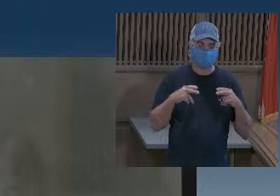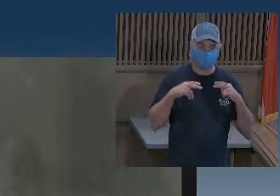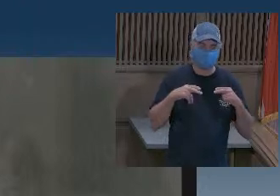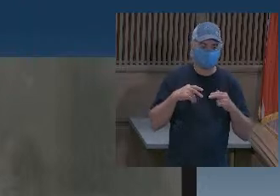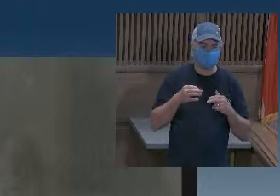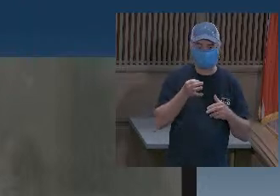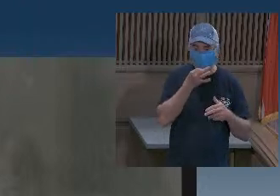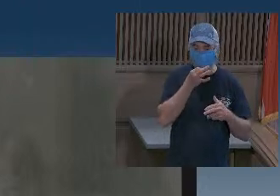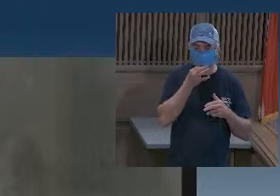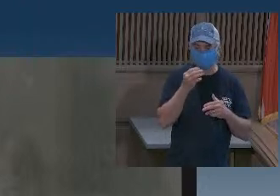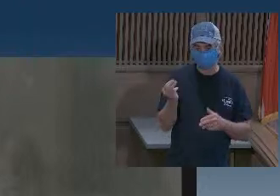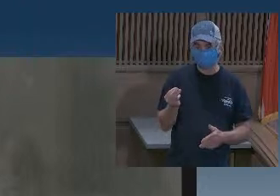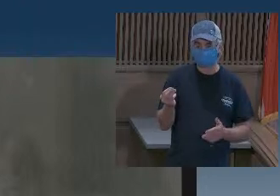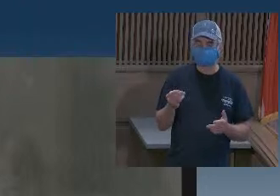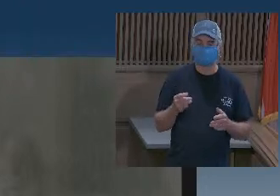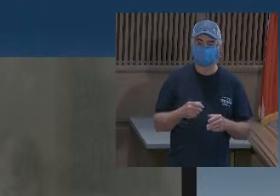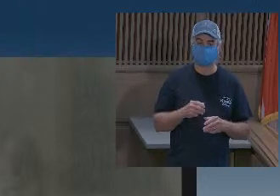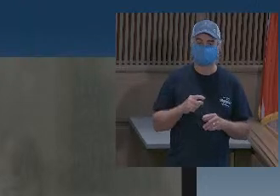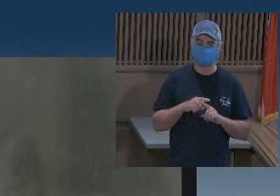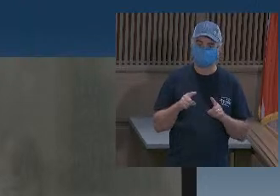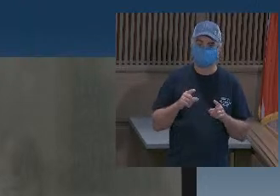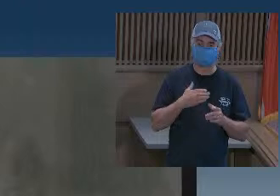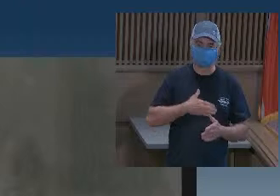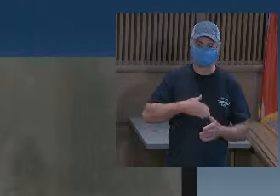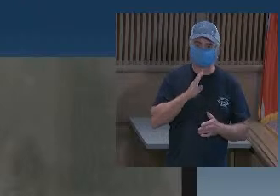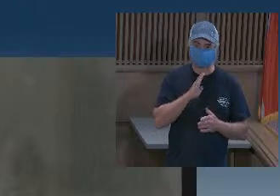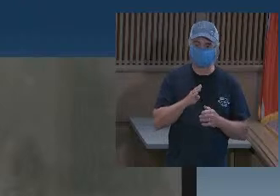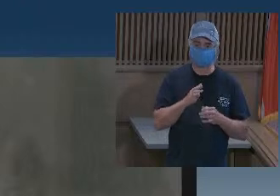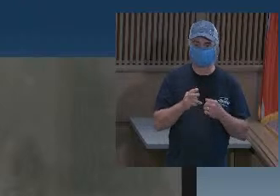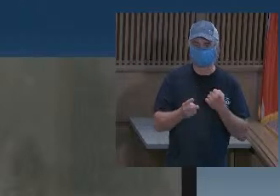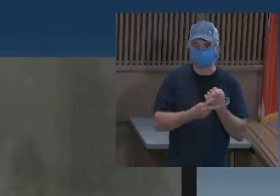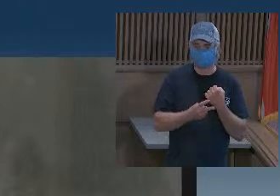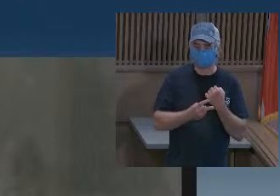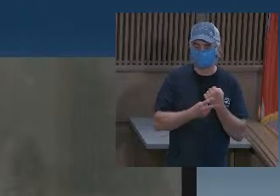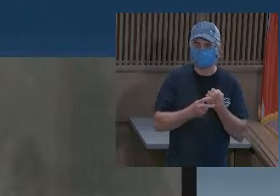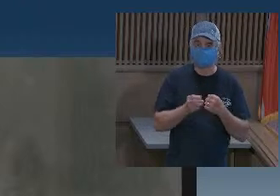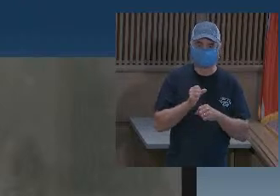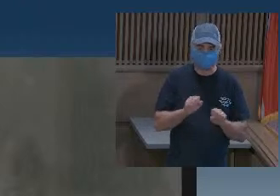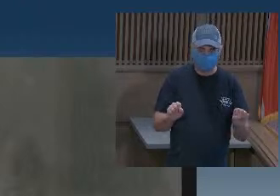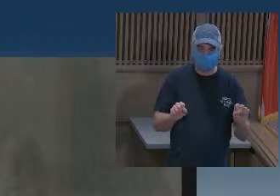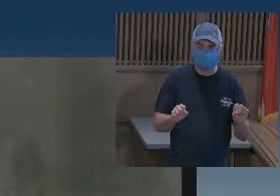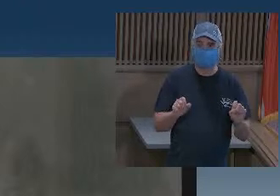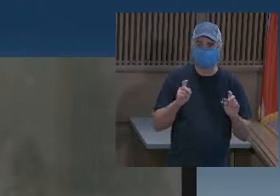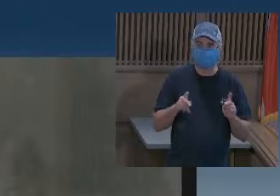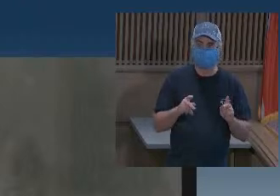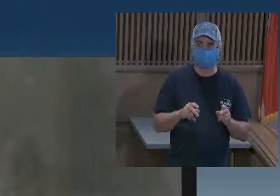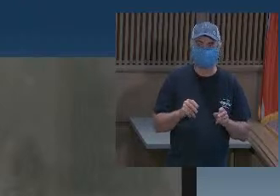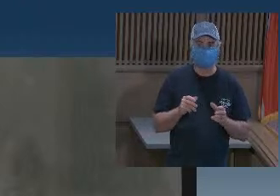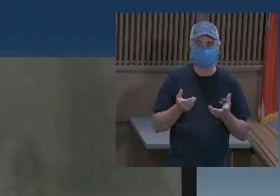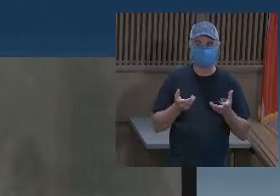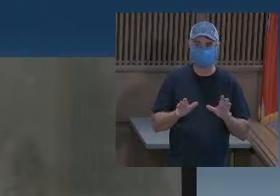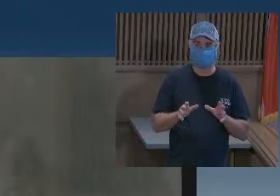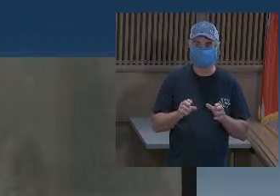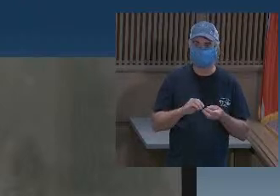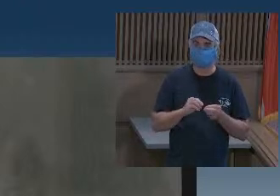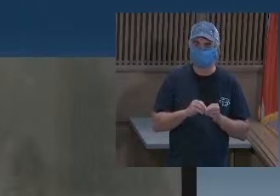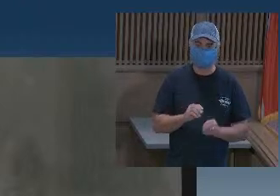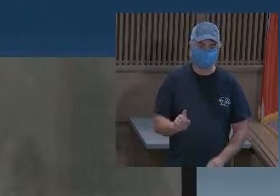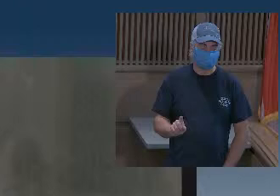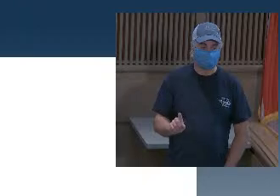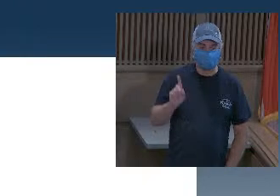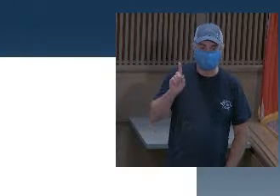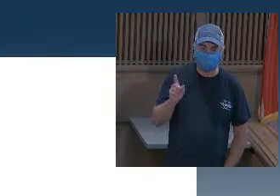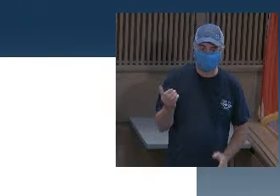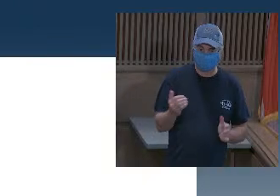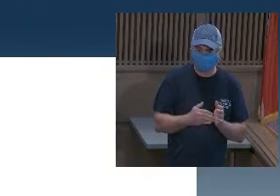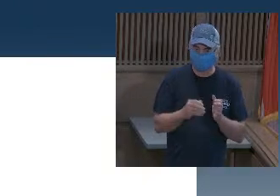to be gathering, but be safe. We don't want this number to spike higher the following next 2 weeks and the next 14 days after